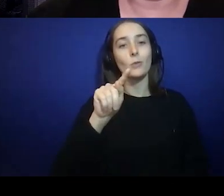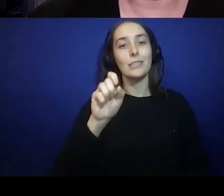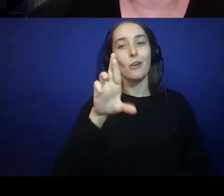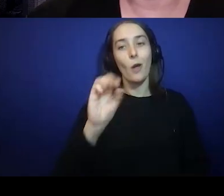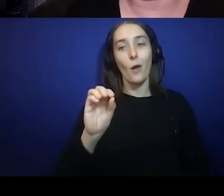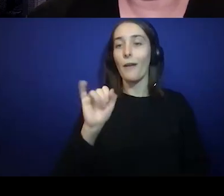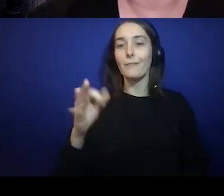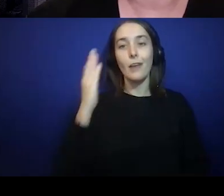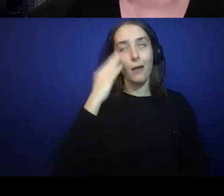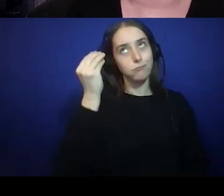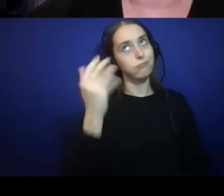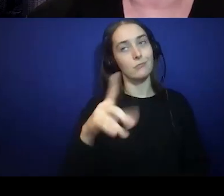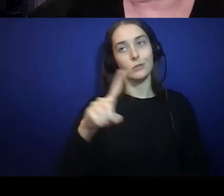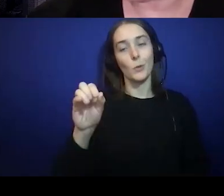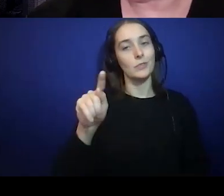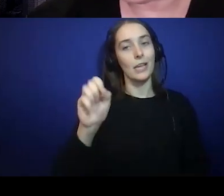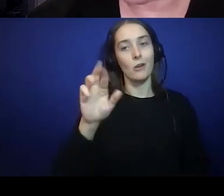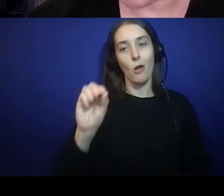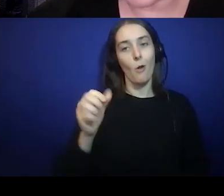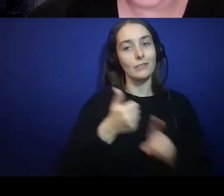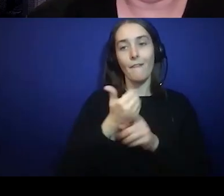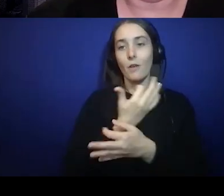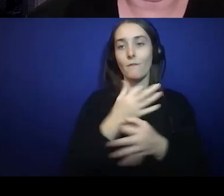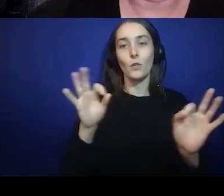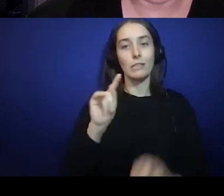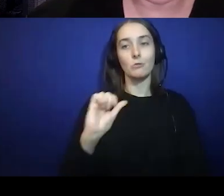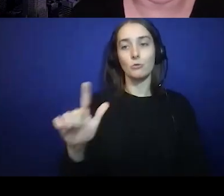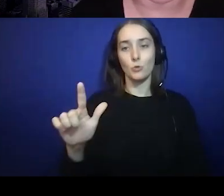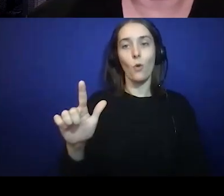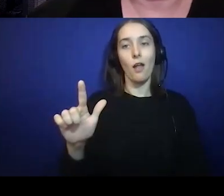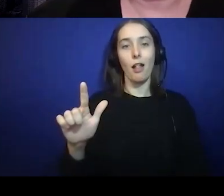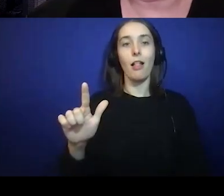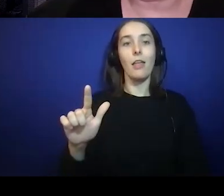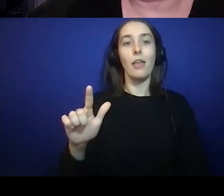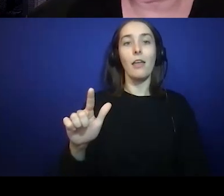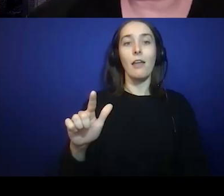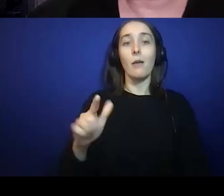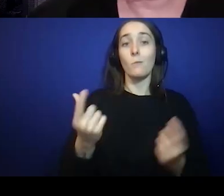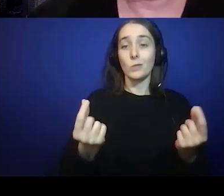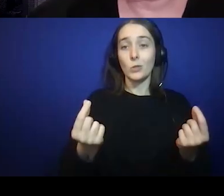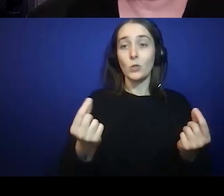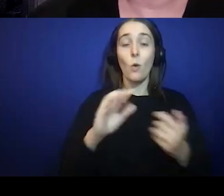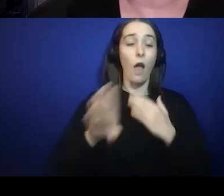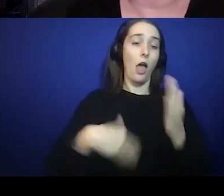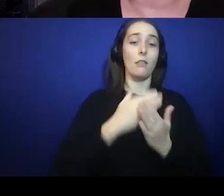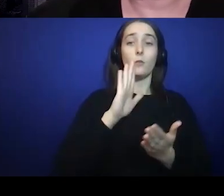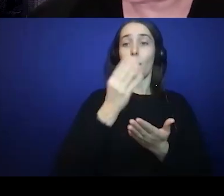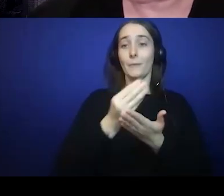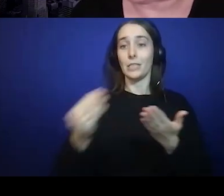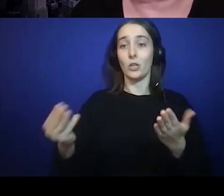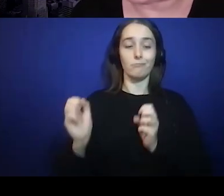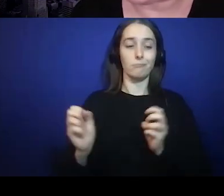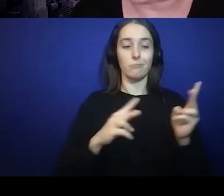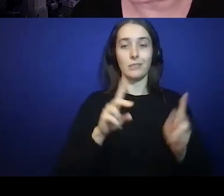is a free tool. It allows you to put all of your materials into a database, including